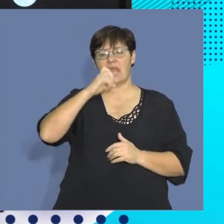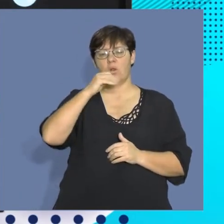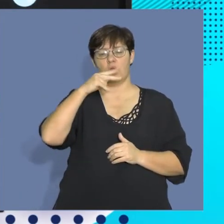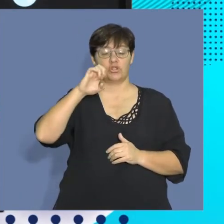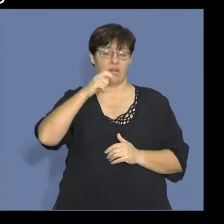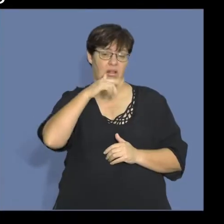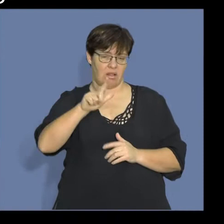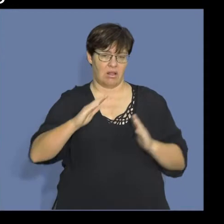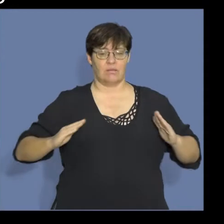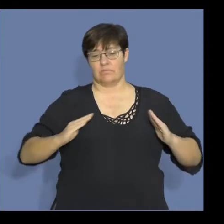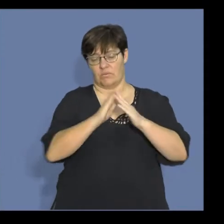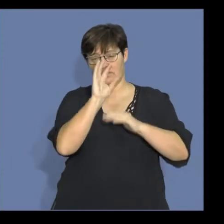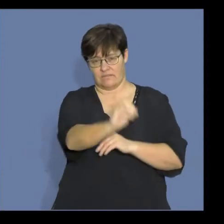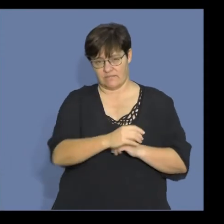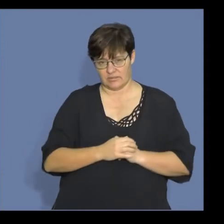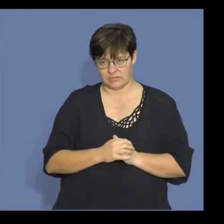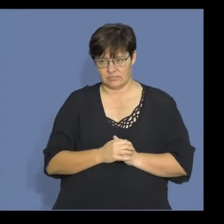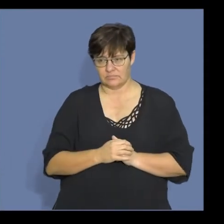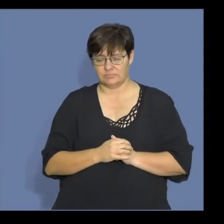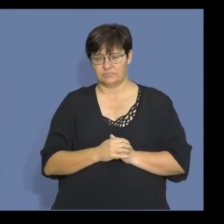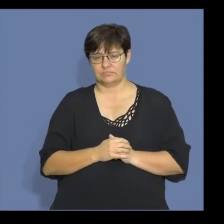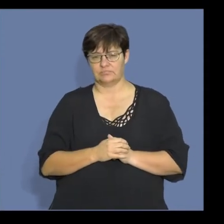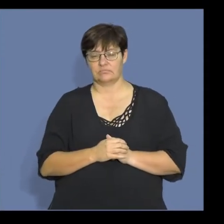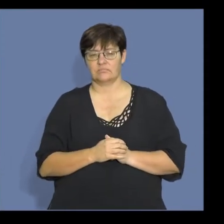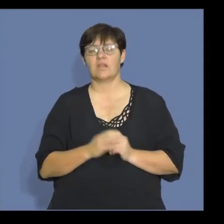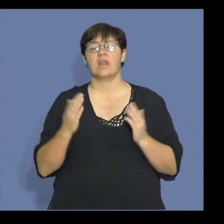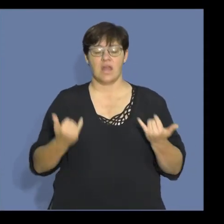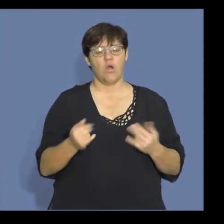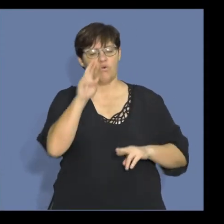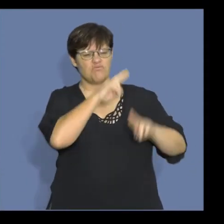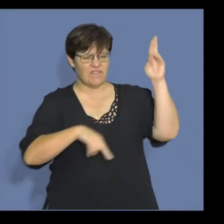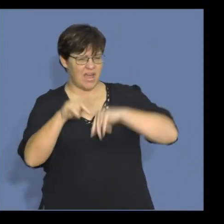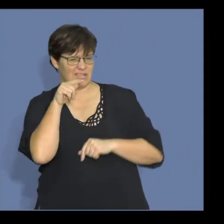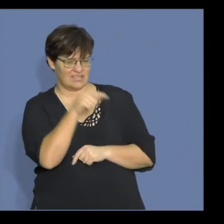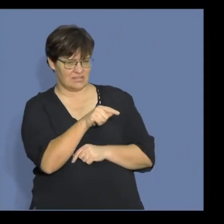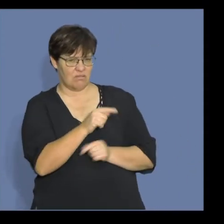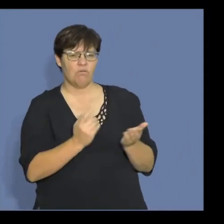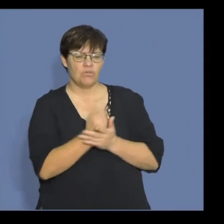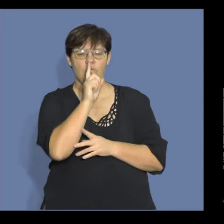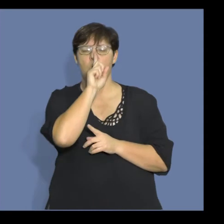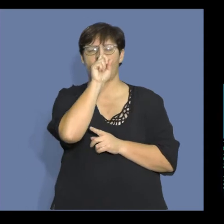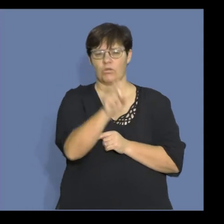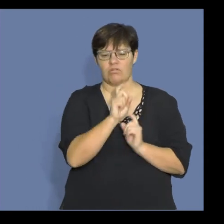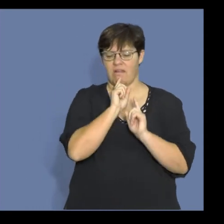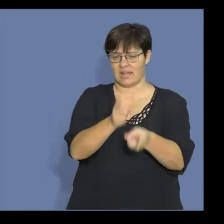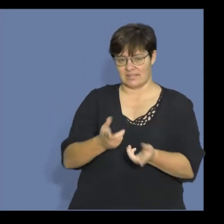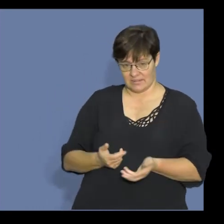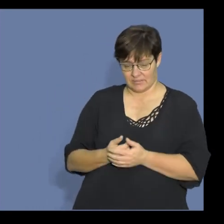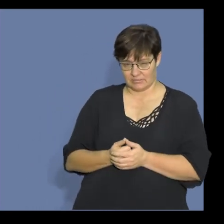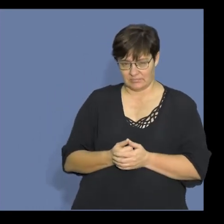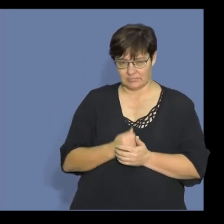pyramids. Okay, so the next bit is, let's revise these through a question where we often